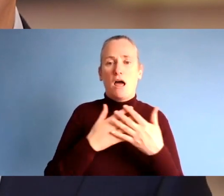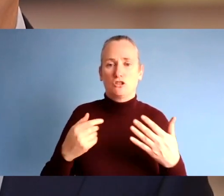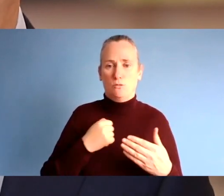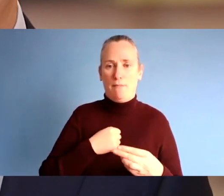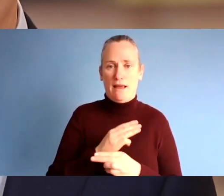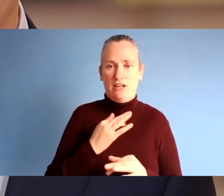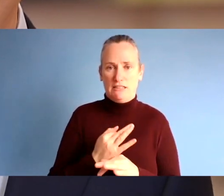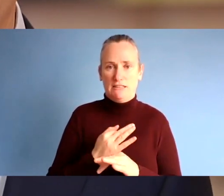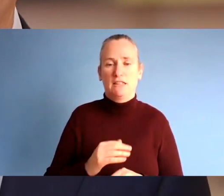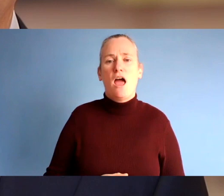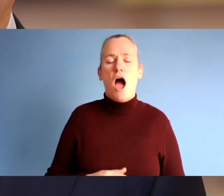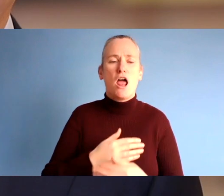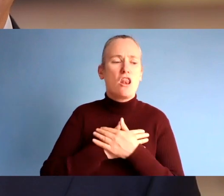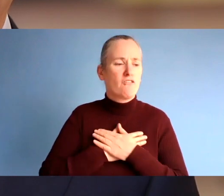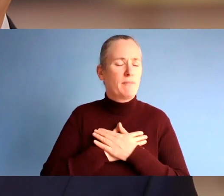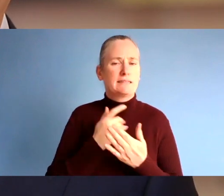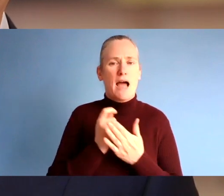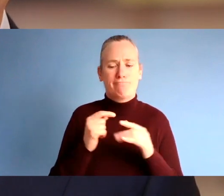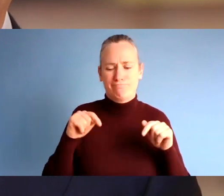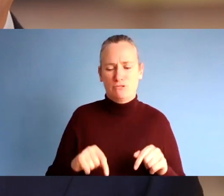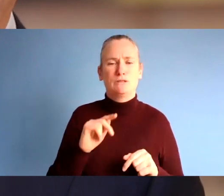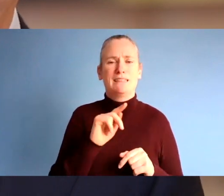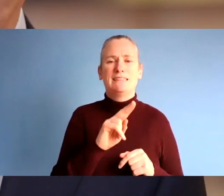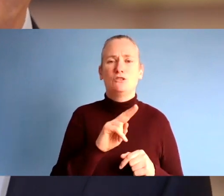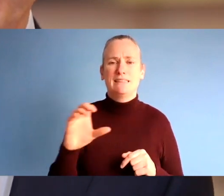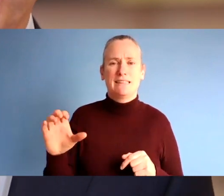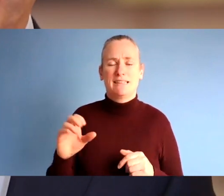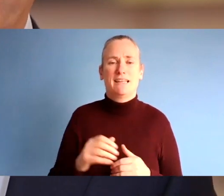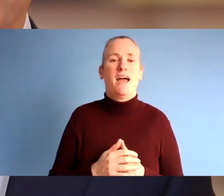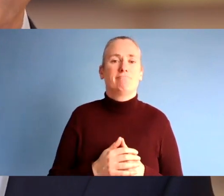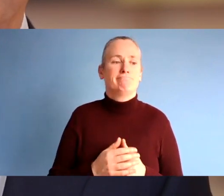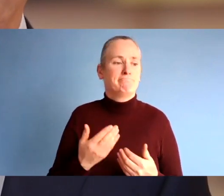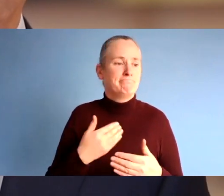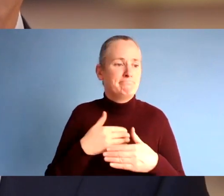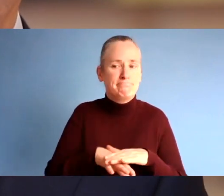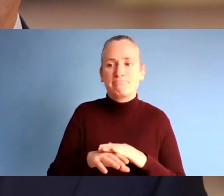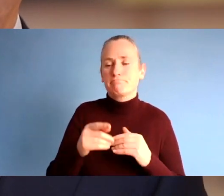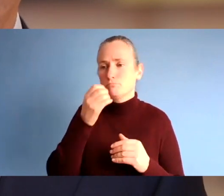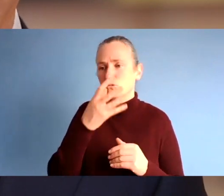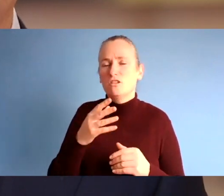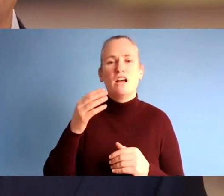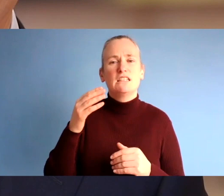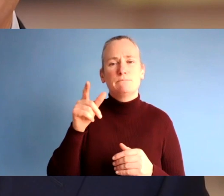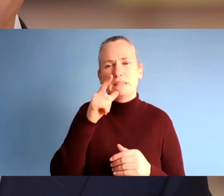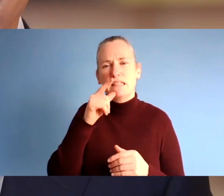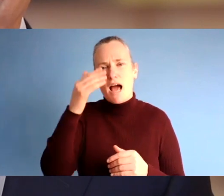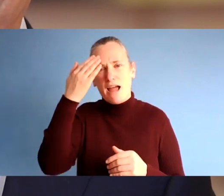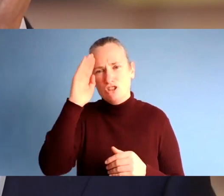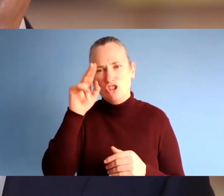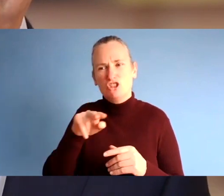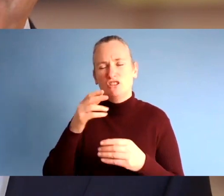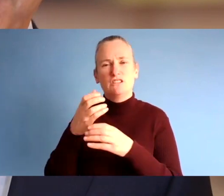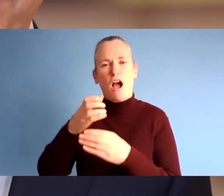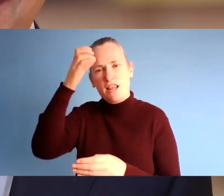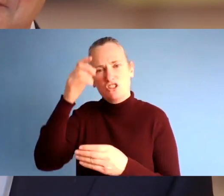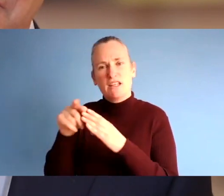parents. I loved my time in UCC. I explored the beauty of Corcaguina in West Kerry through the Irish department.